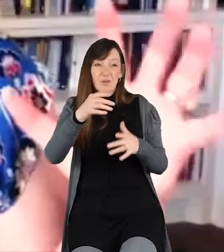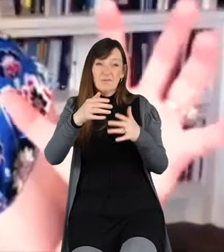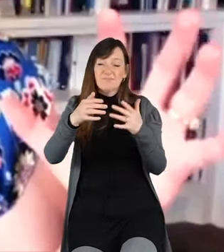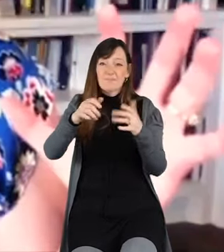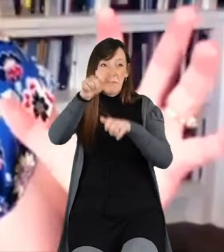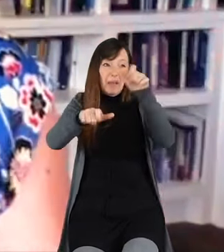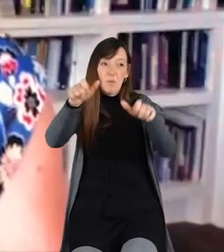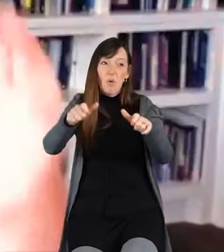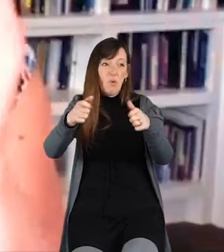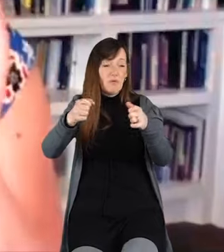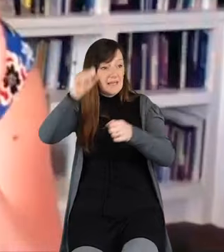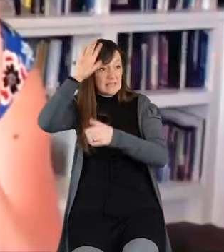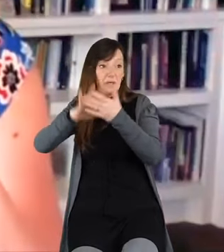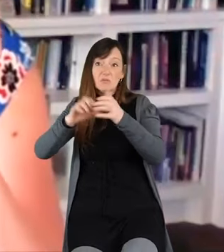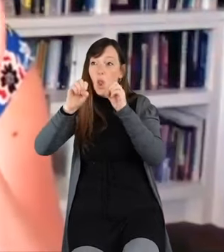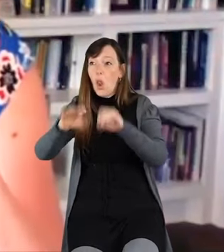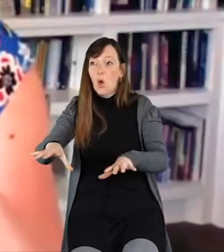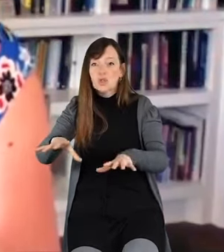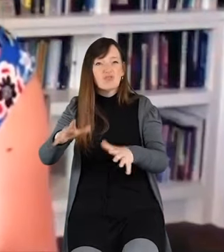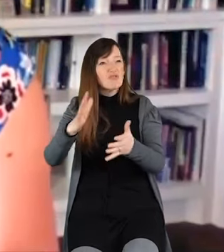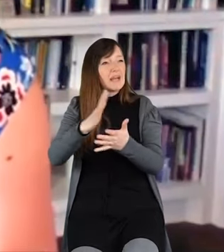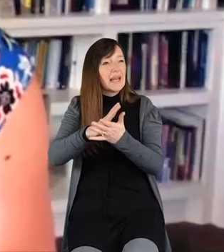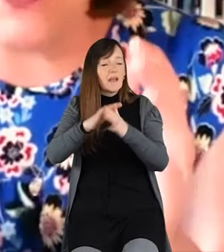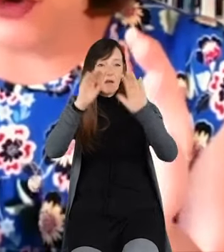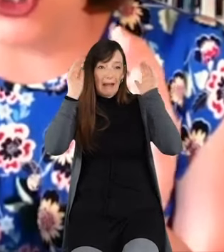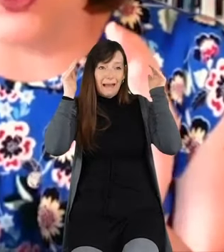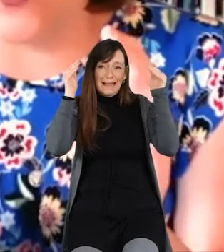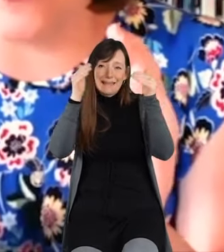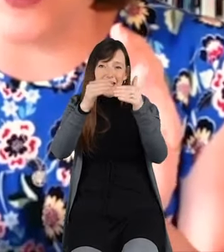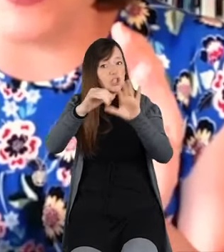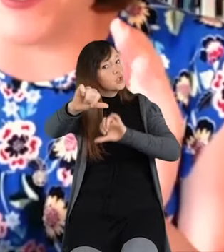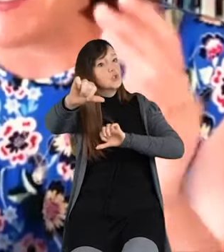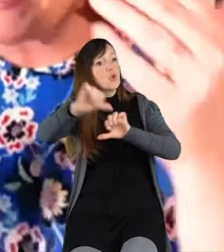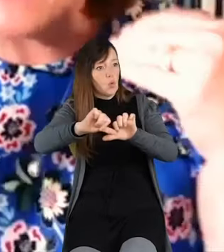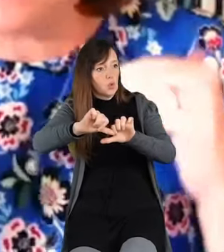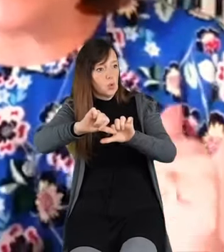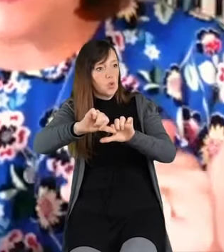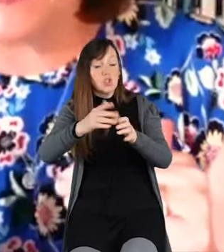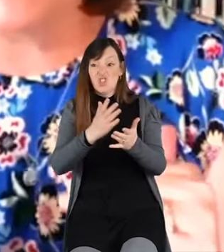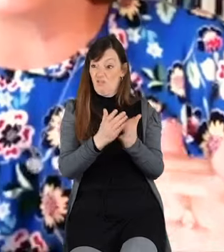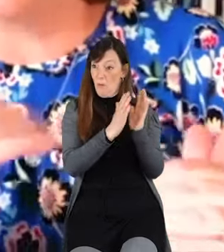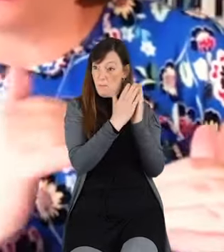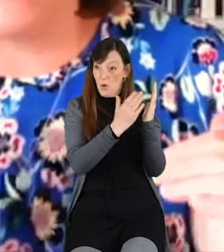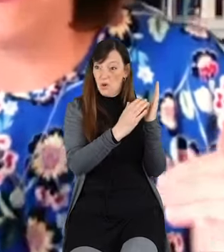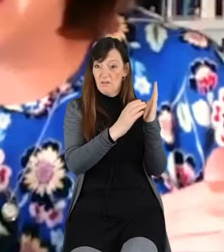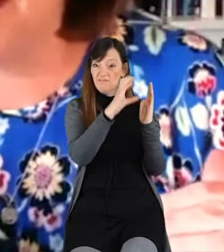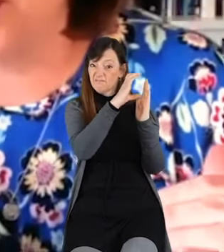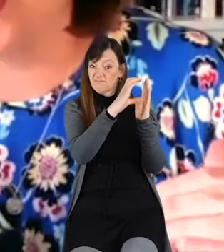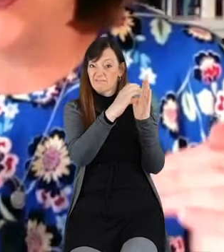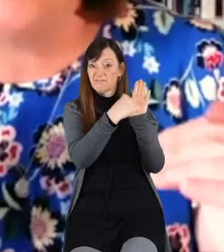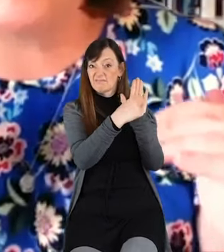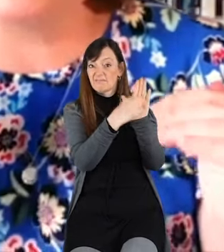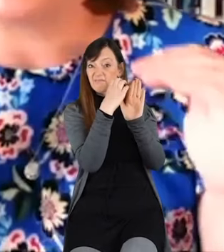in a big old chunk. So there's just a little passage and devotional for every day. And then at the end, there's digging